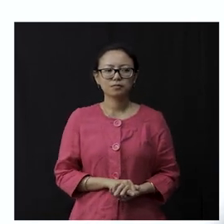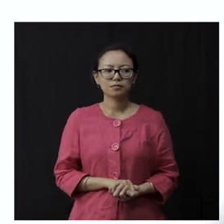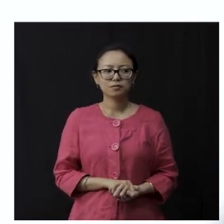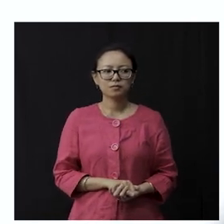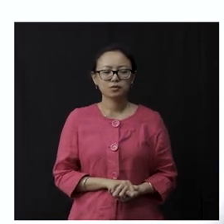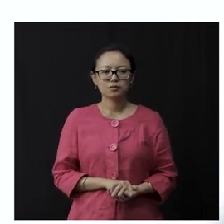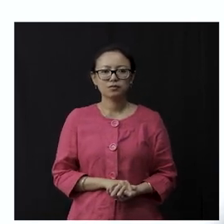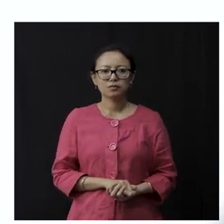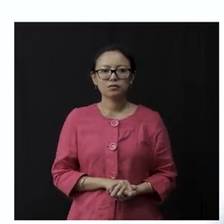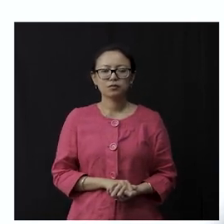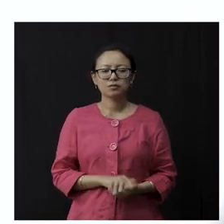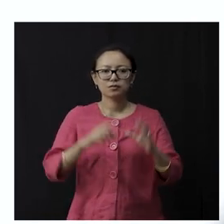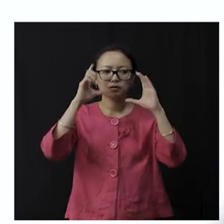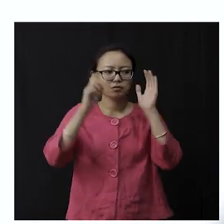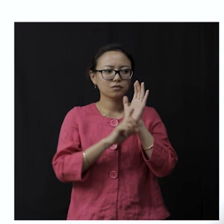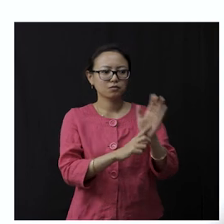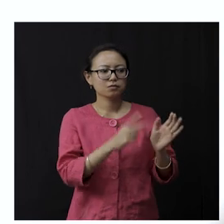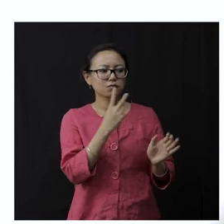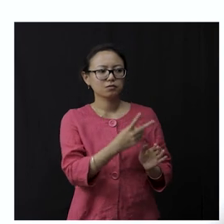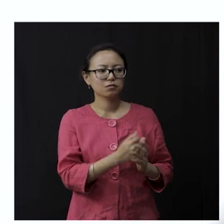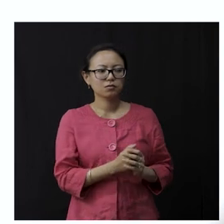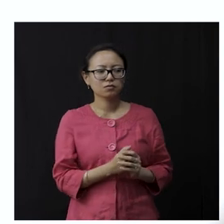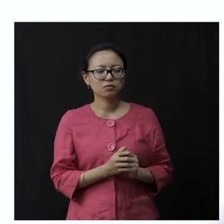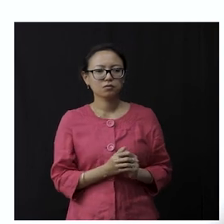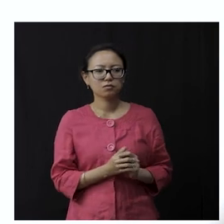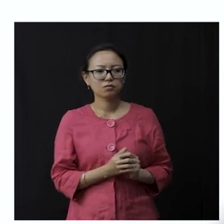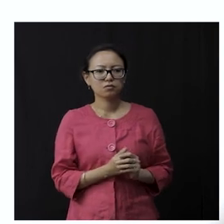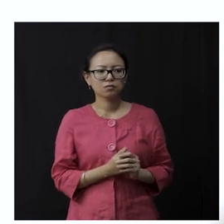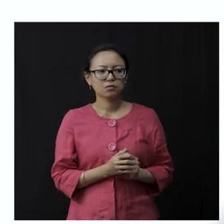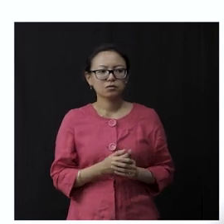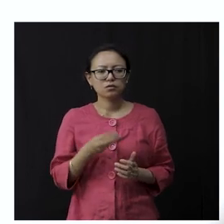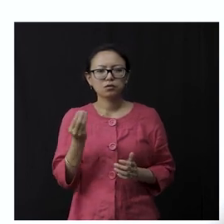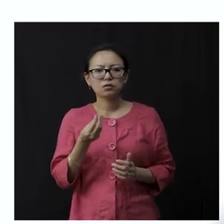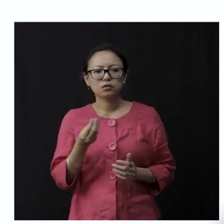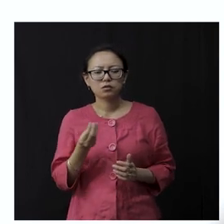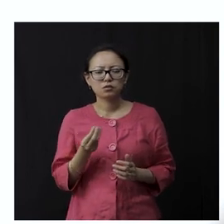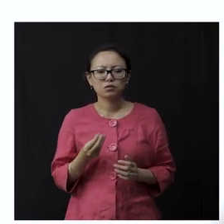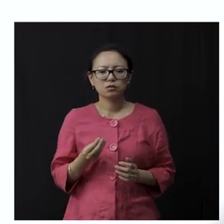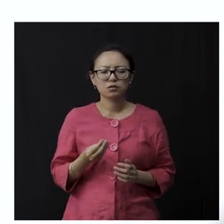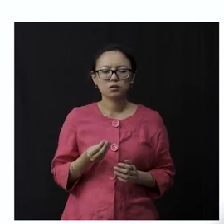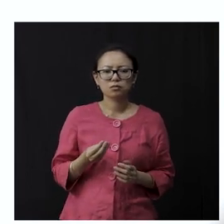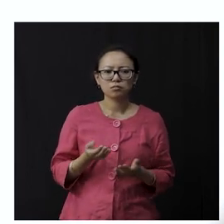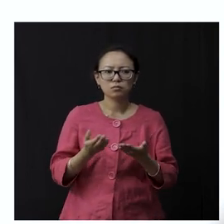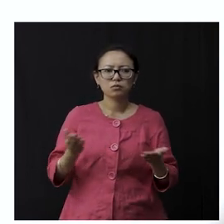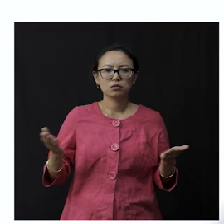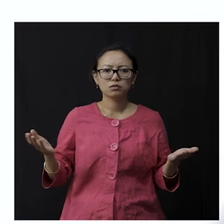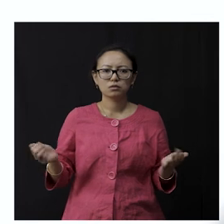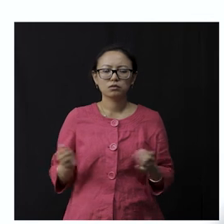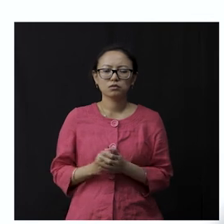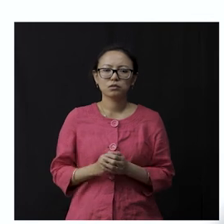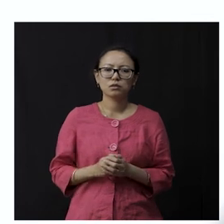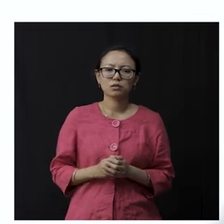Here. This looks like what? Here are some of the things you see in the sky. So write their names under